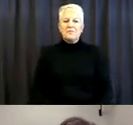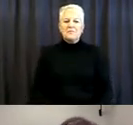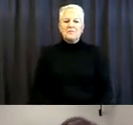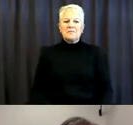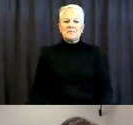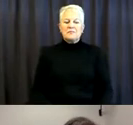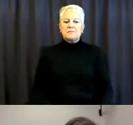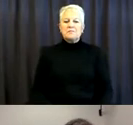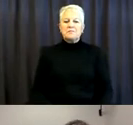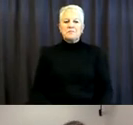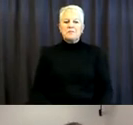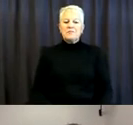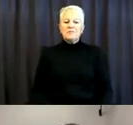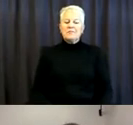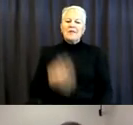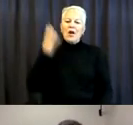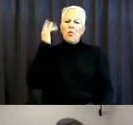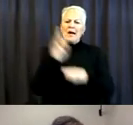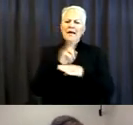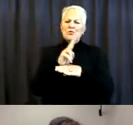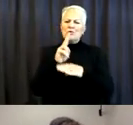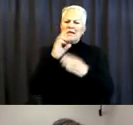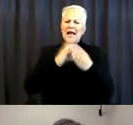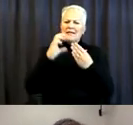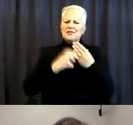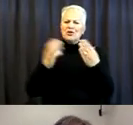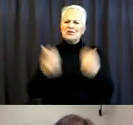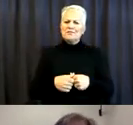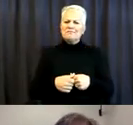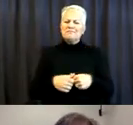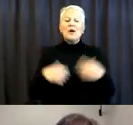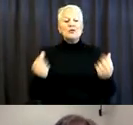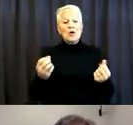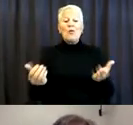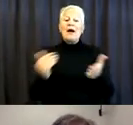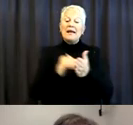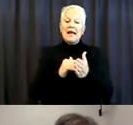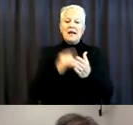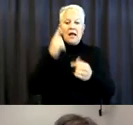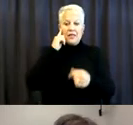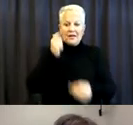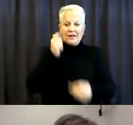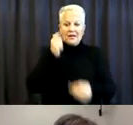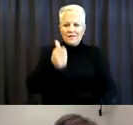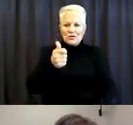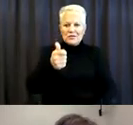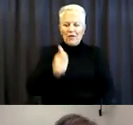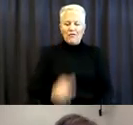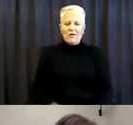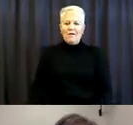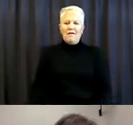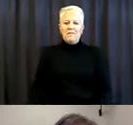So why use calendars? So again, to think of yourself and